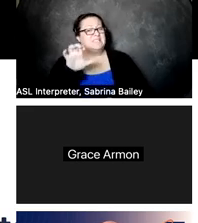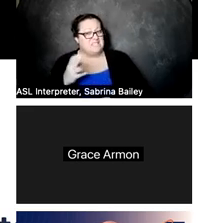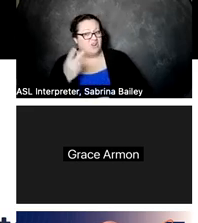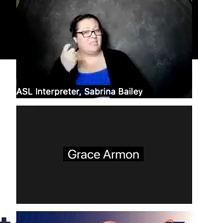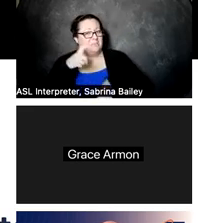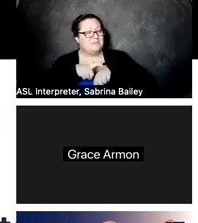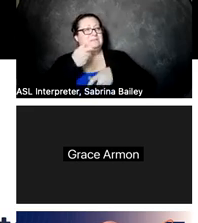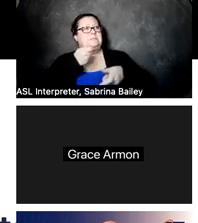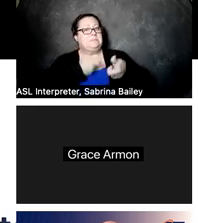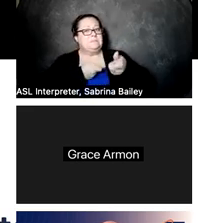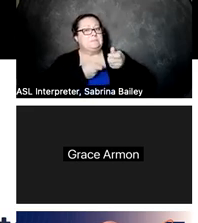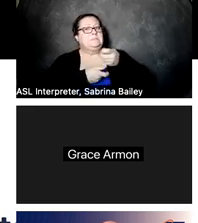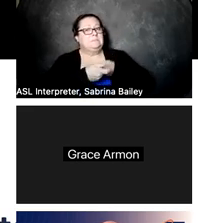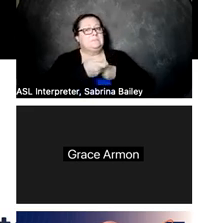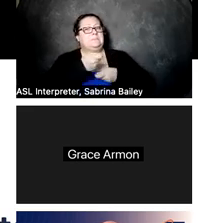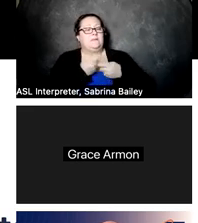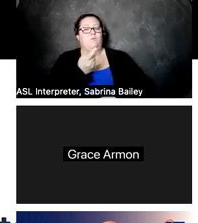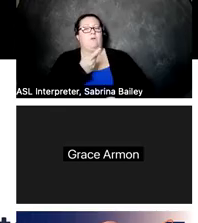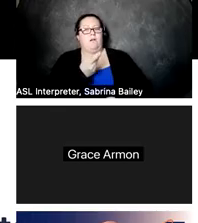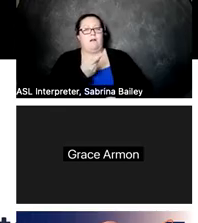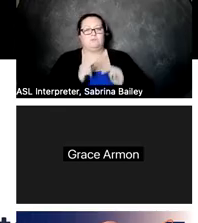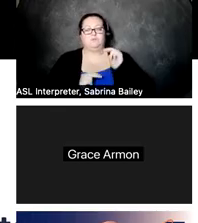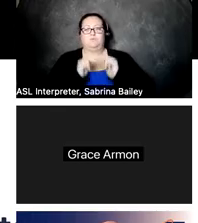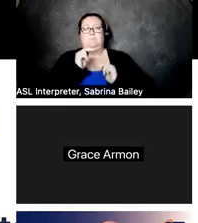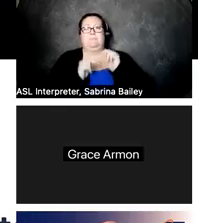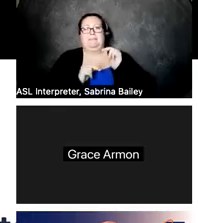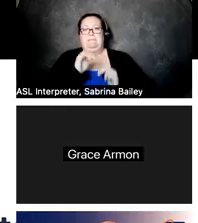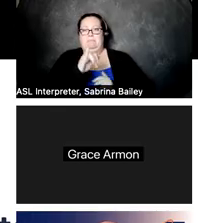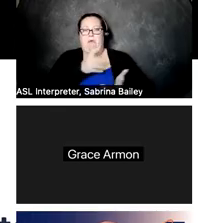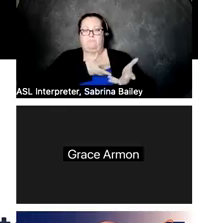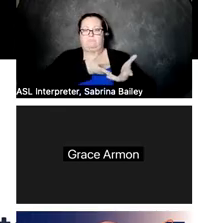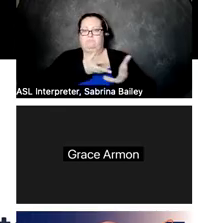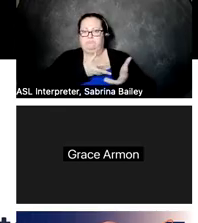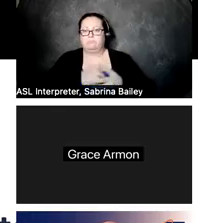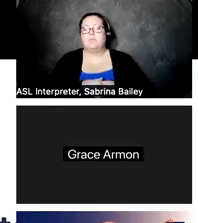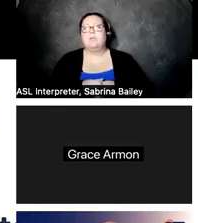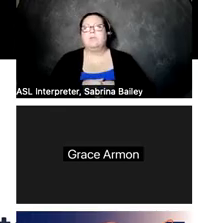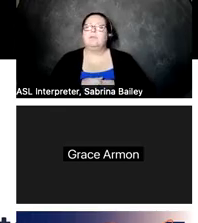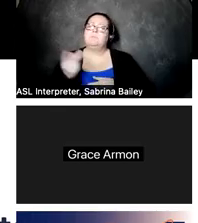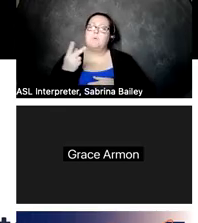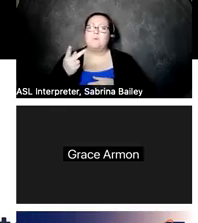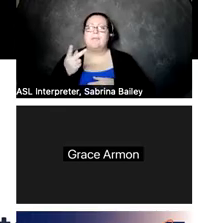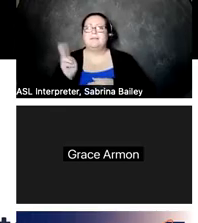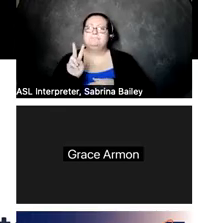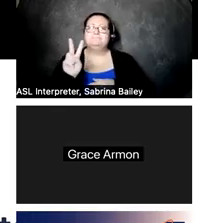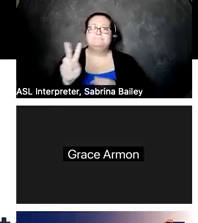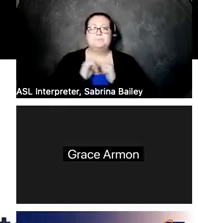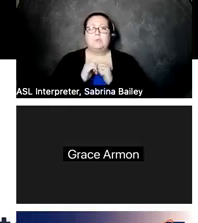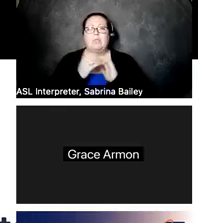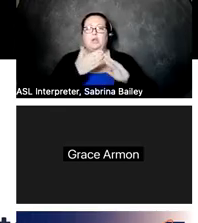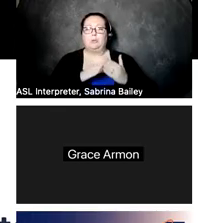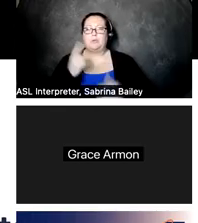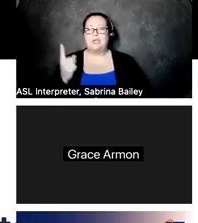for us to, build up to that part where we can go out in the community. He always had